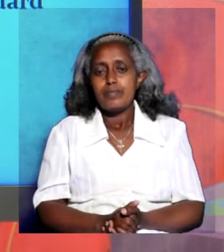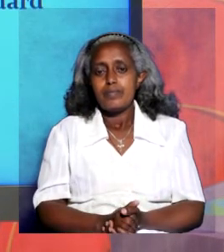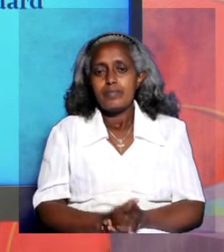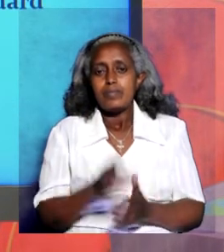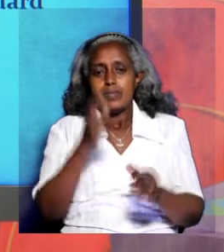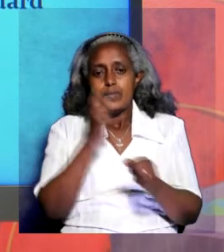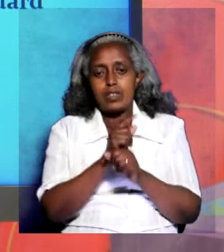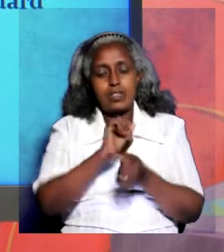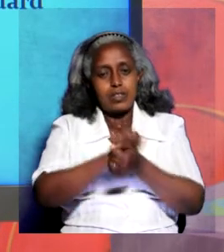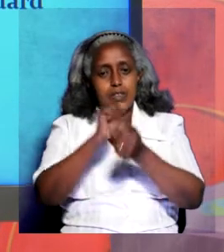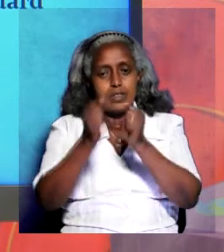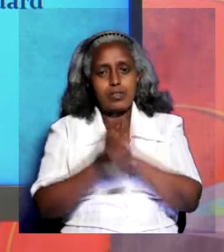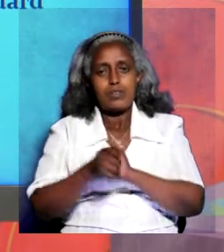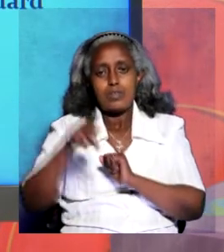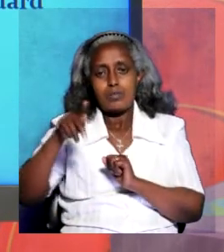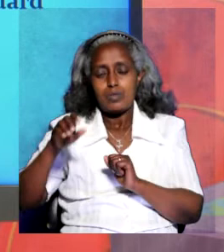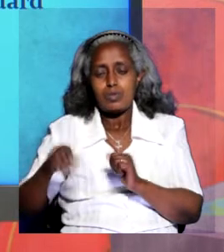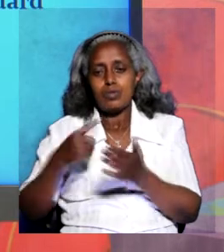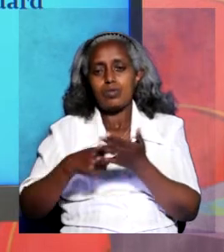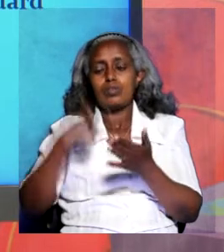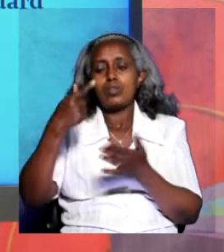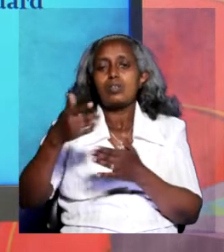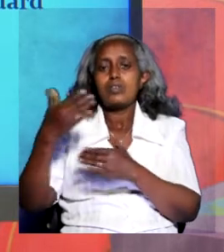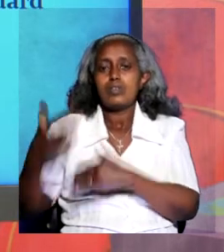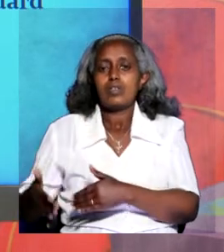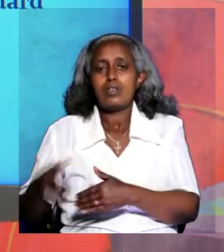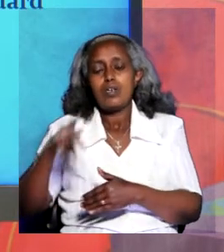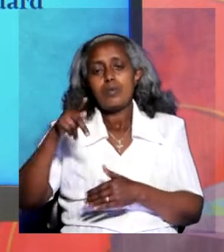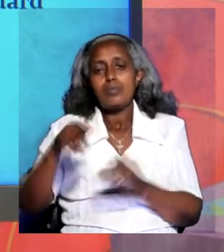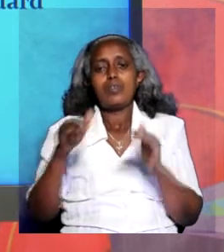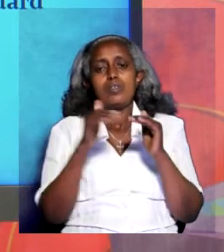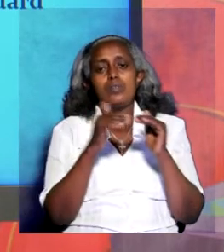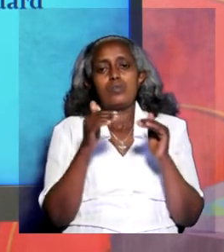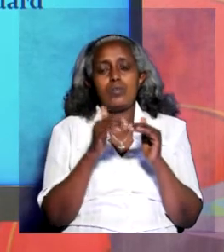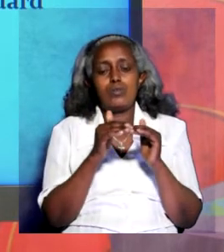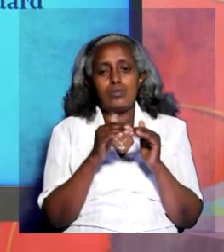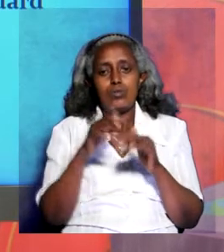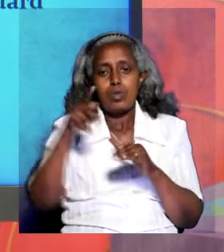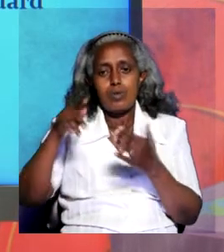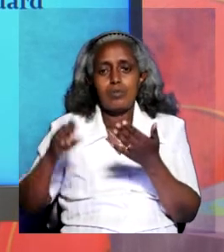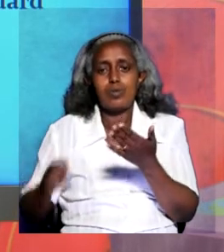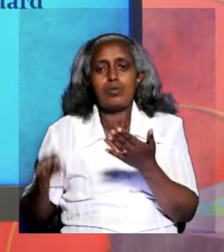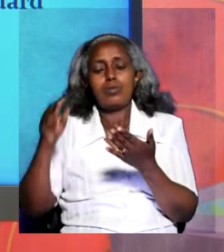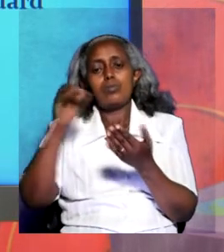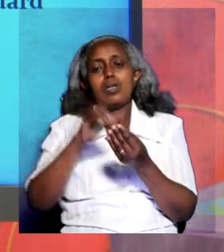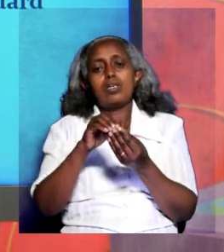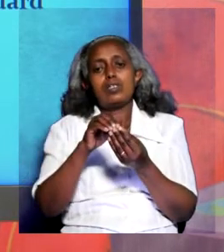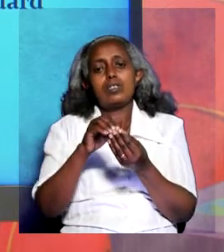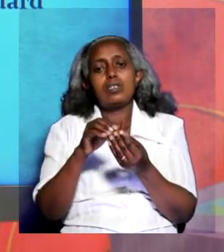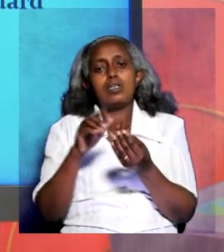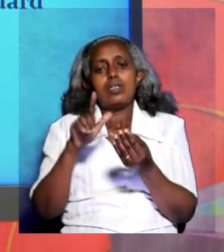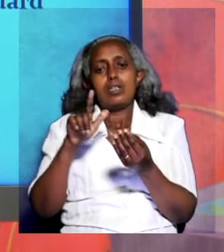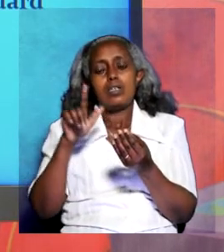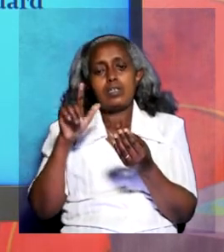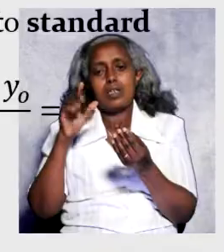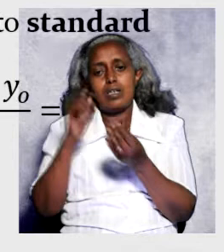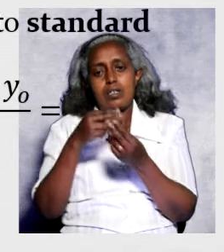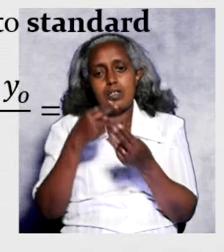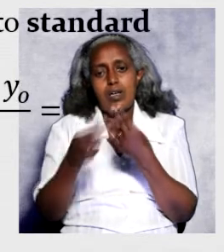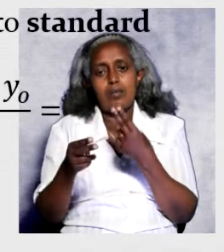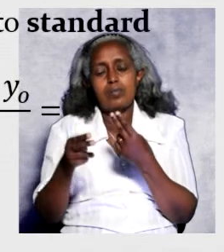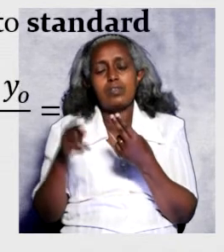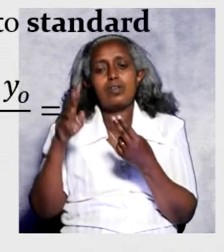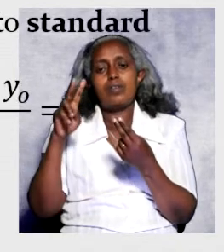Just shifting P0 to the next other side. So P is equal to P0 plus lambda times